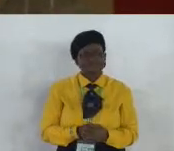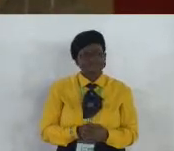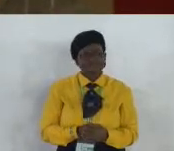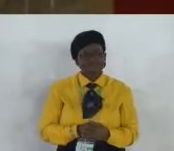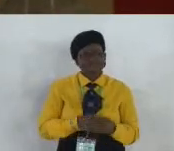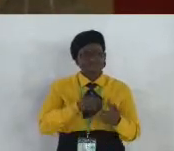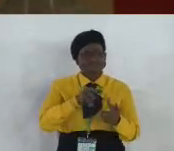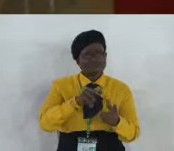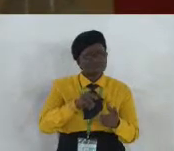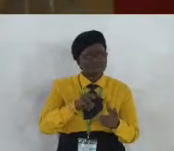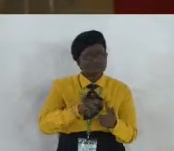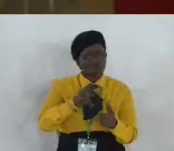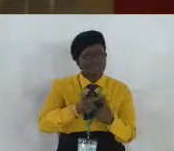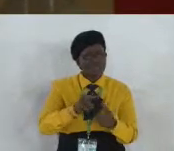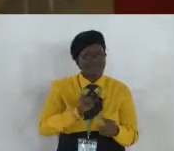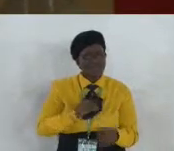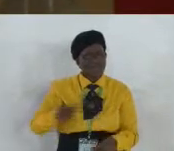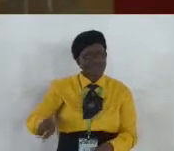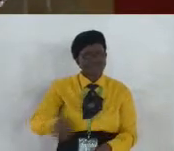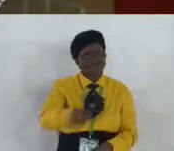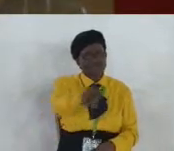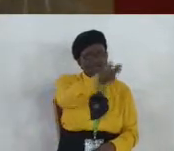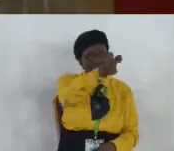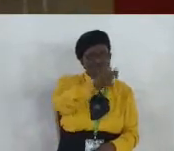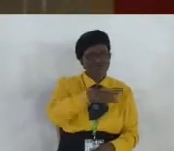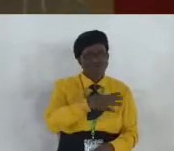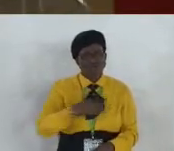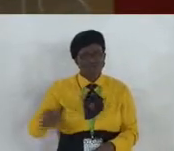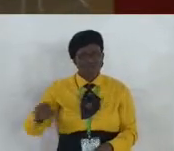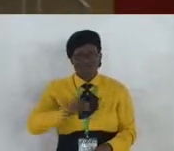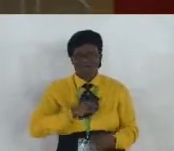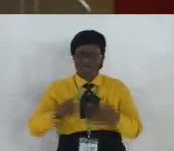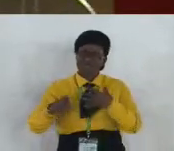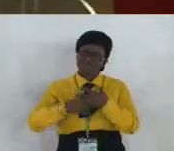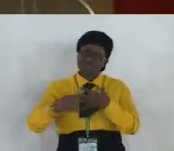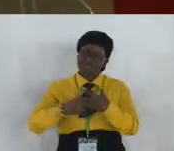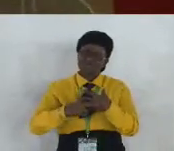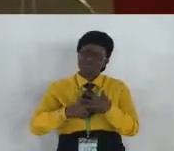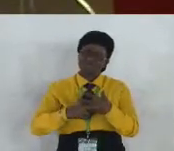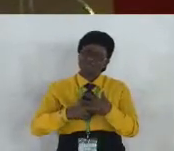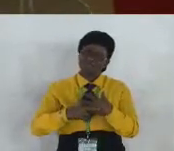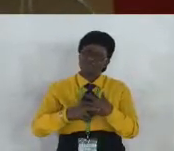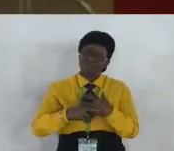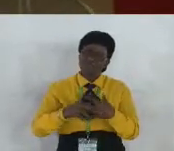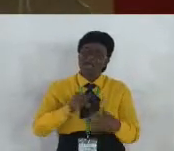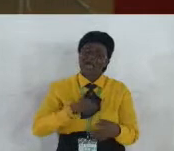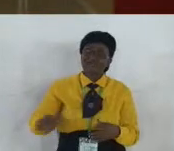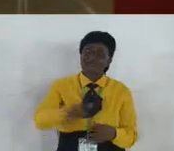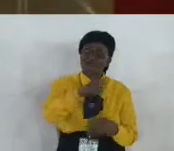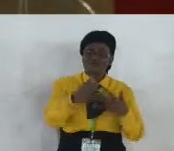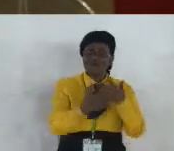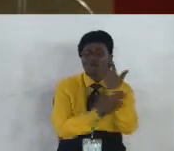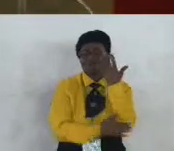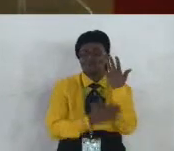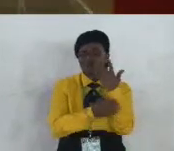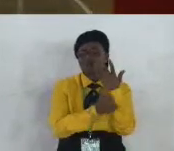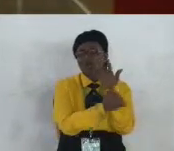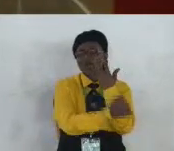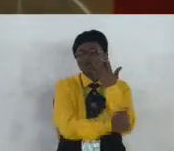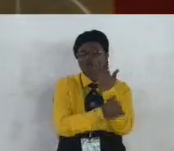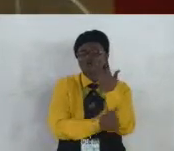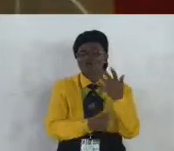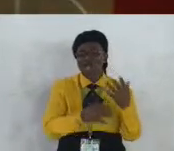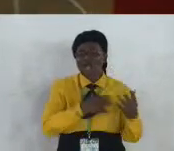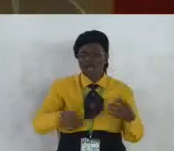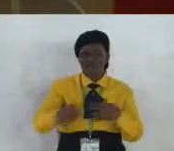When I travel and I return, particularly when I travel abroad and I return, and